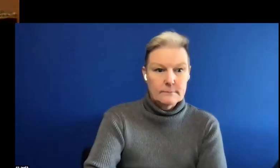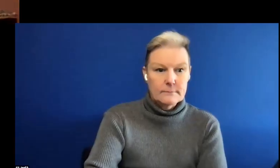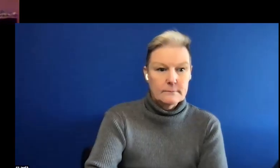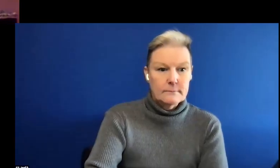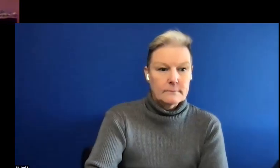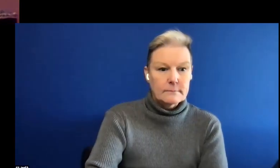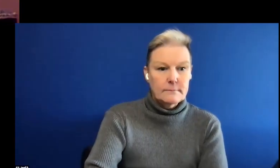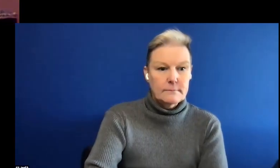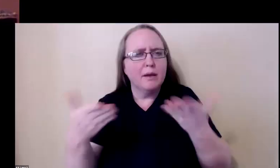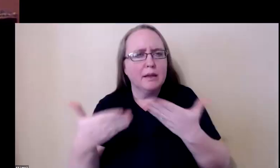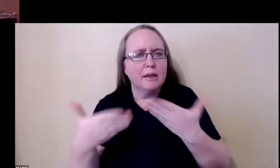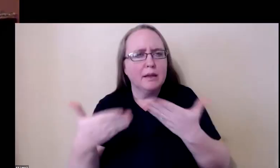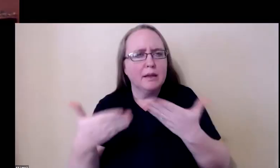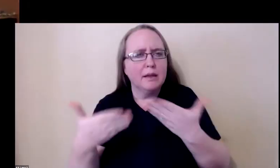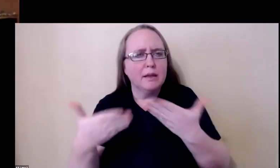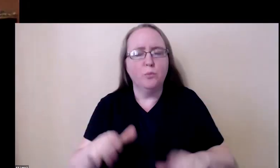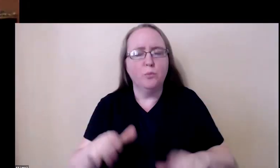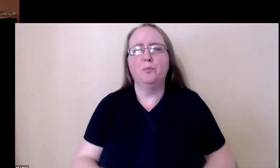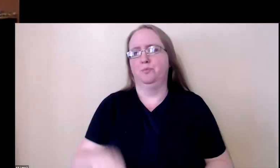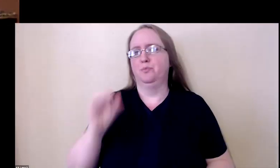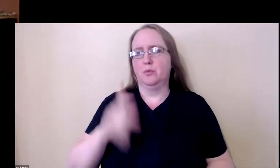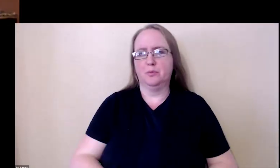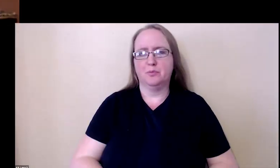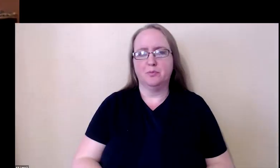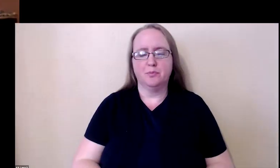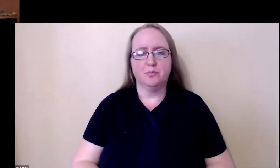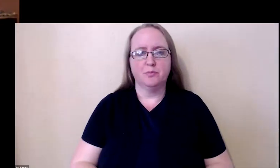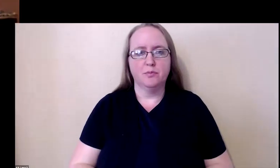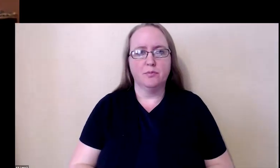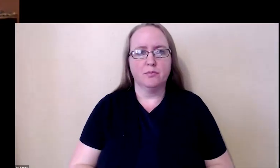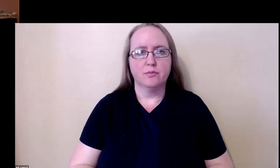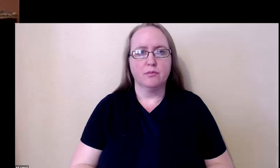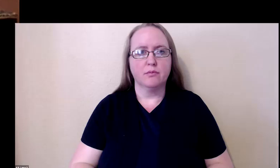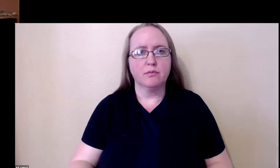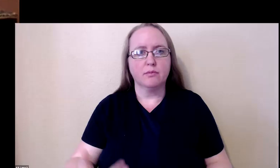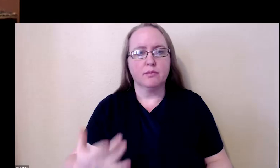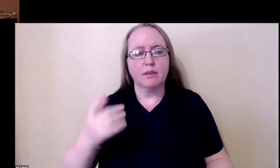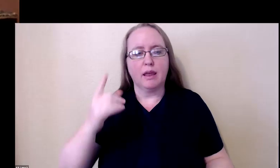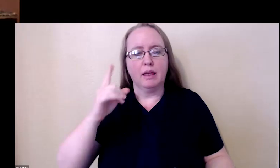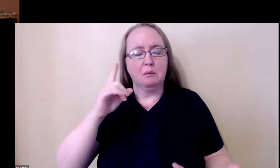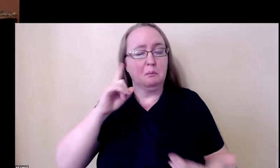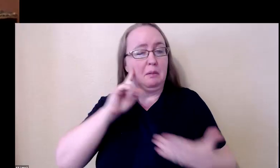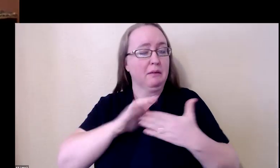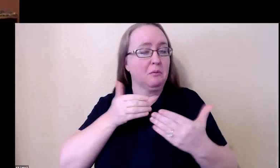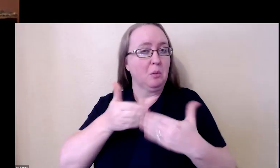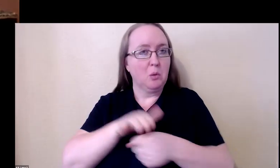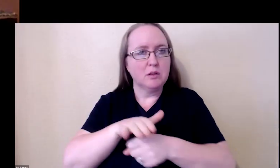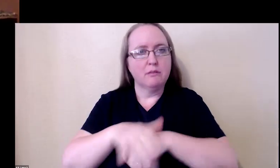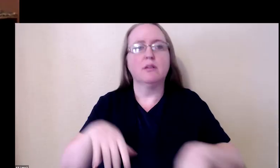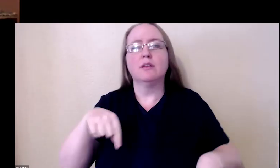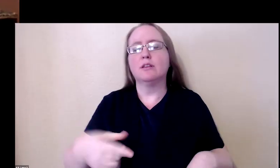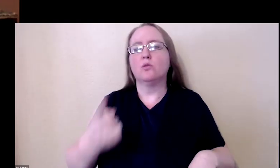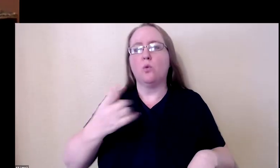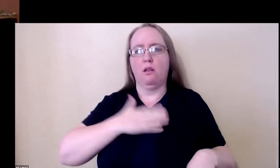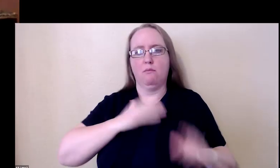the room? Okay. I think that I'm far enough or close enough. This is one of my